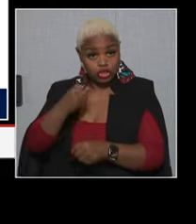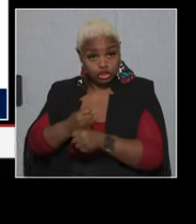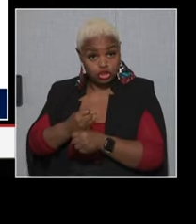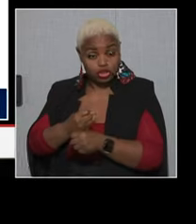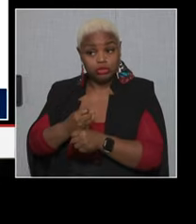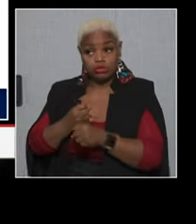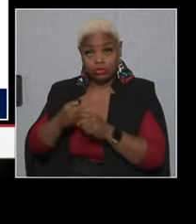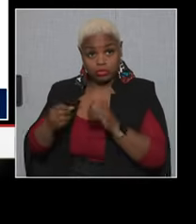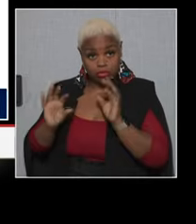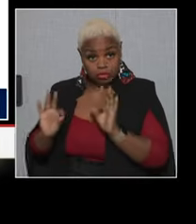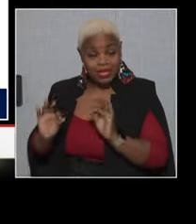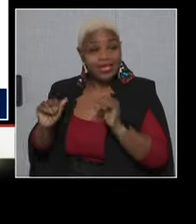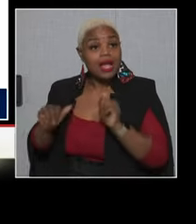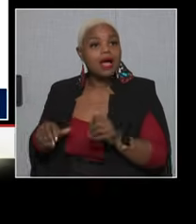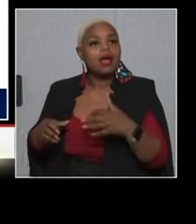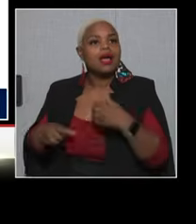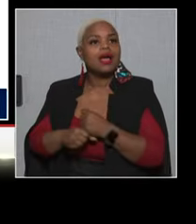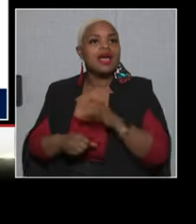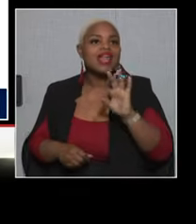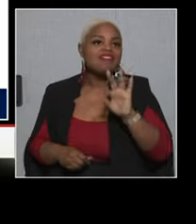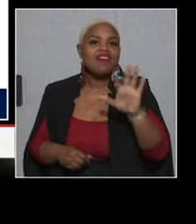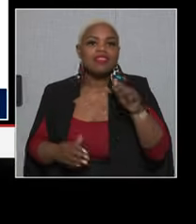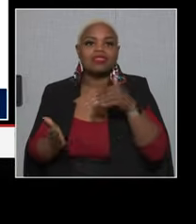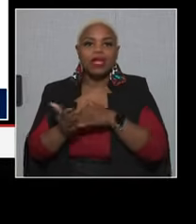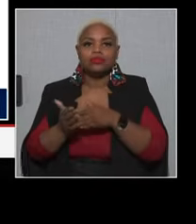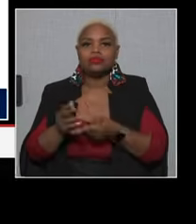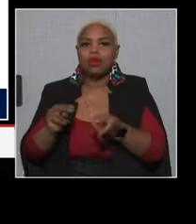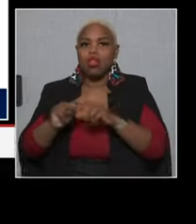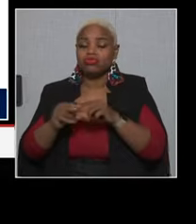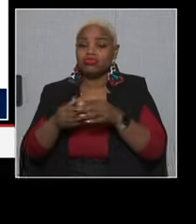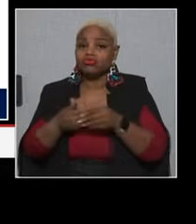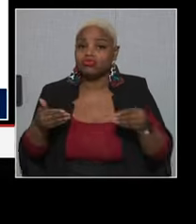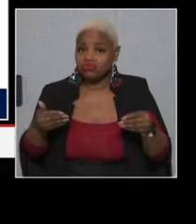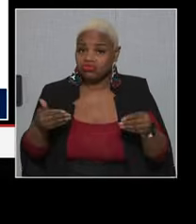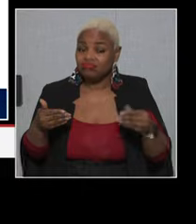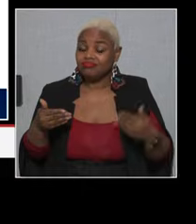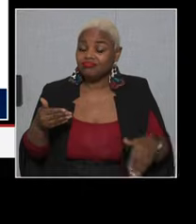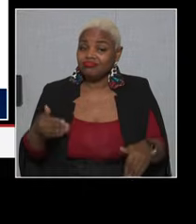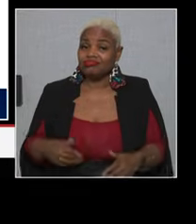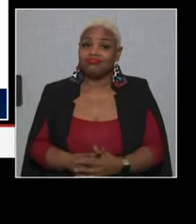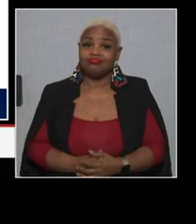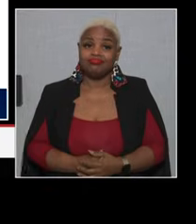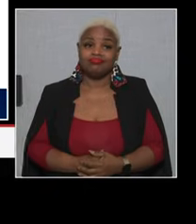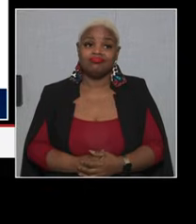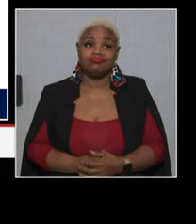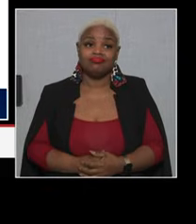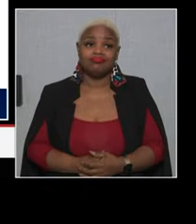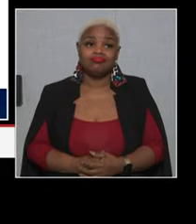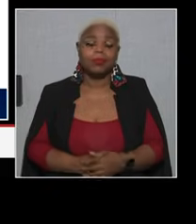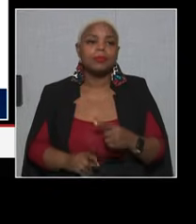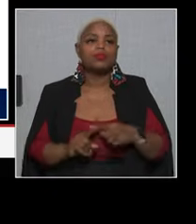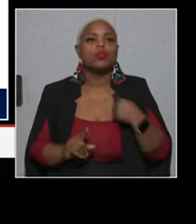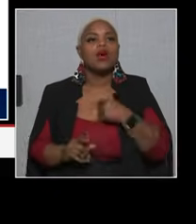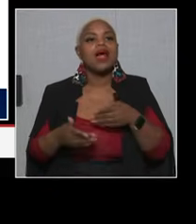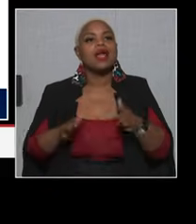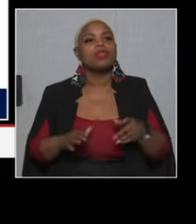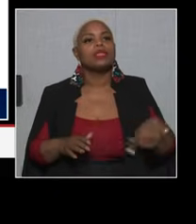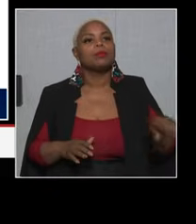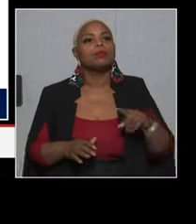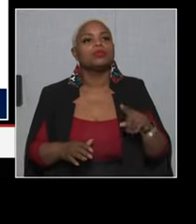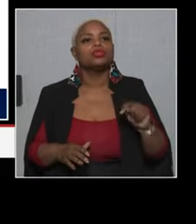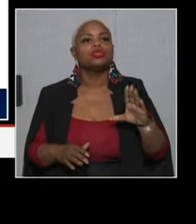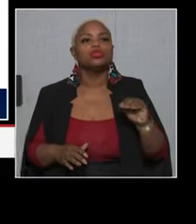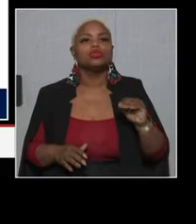been instrumental and continues to travel. We allow them to travel beyond the walls of the District of Columbia to ensure that we